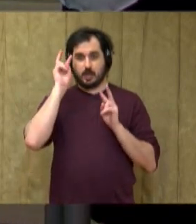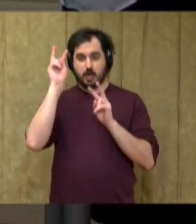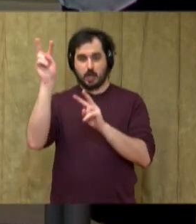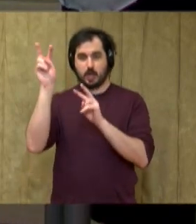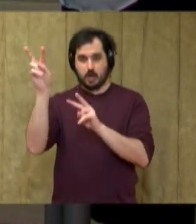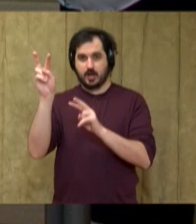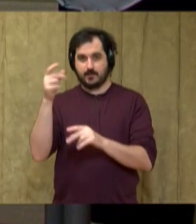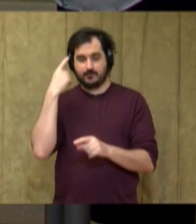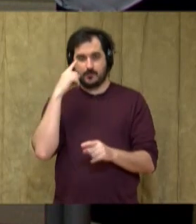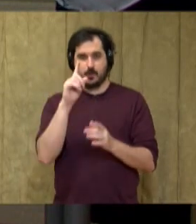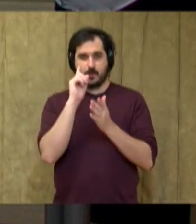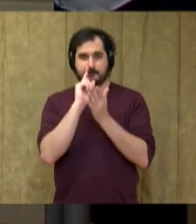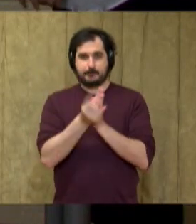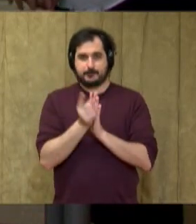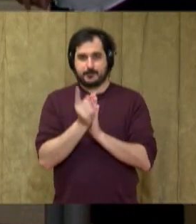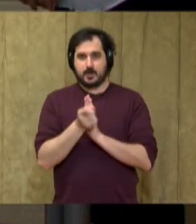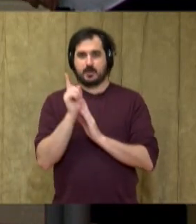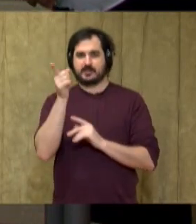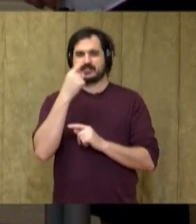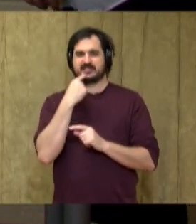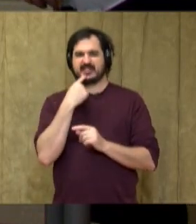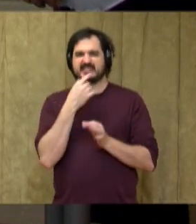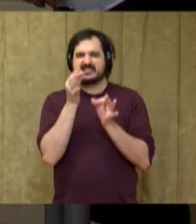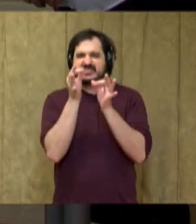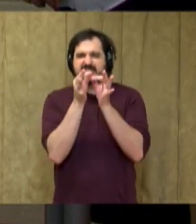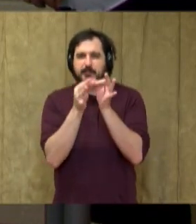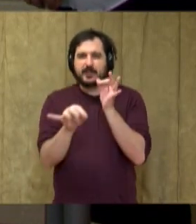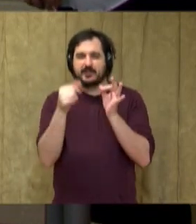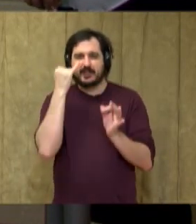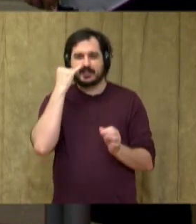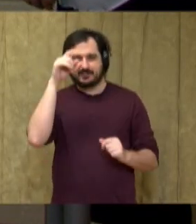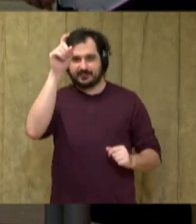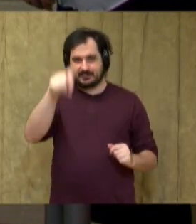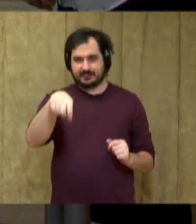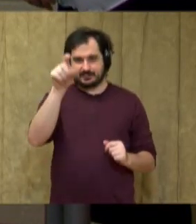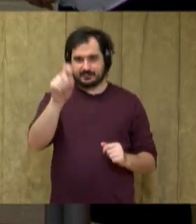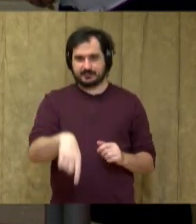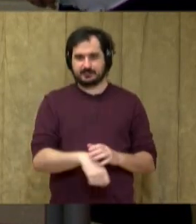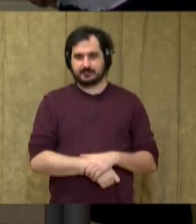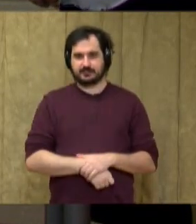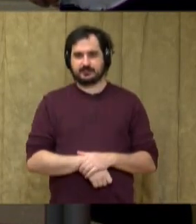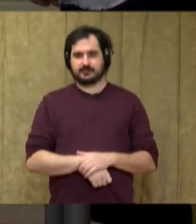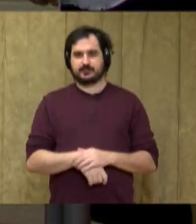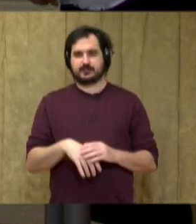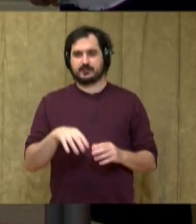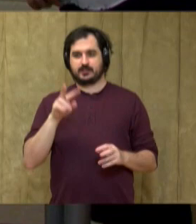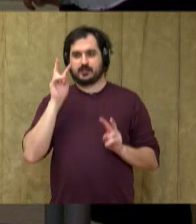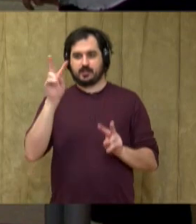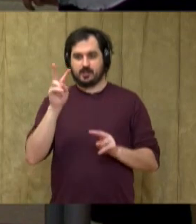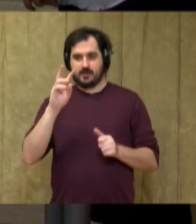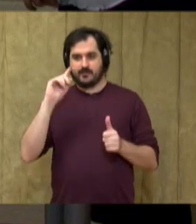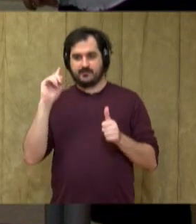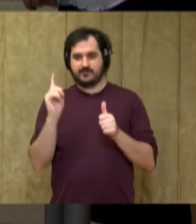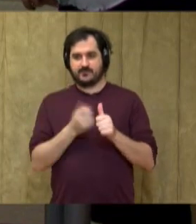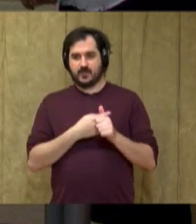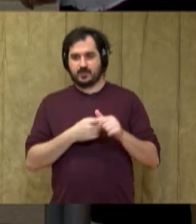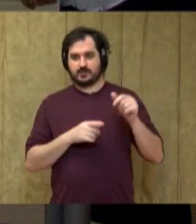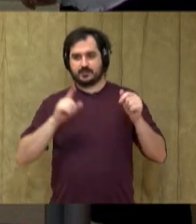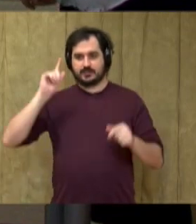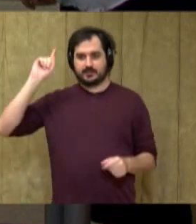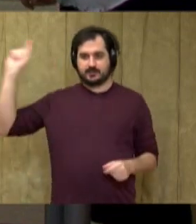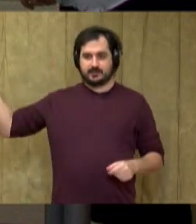if needed. Let's first take a look at the first set of fractions and then the second set of fractions,